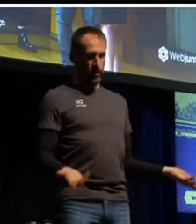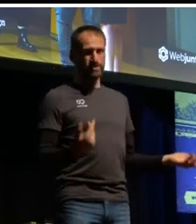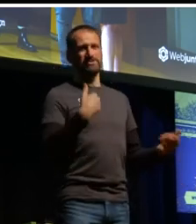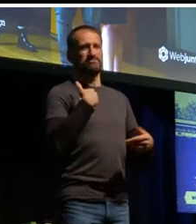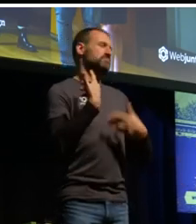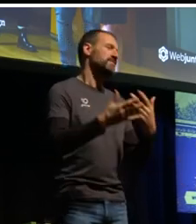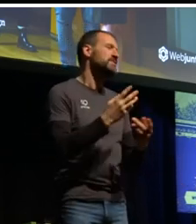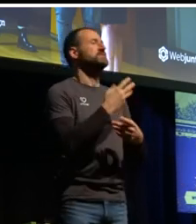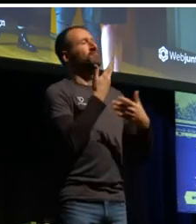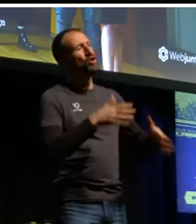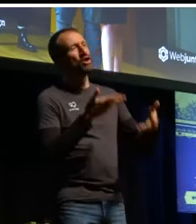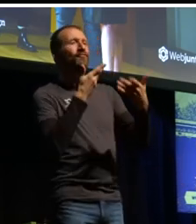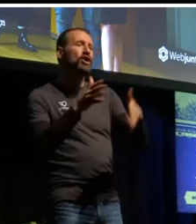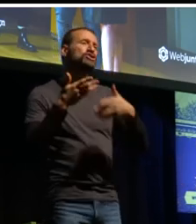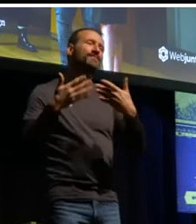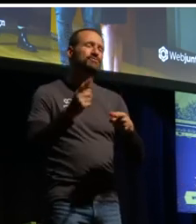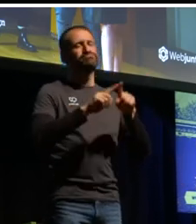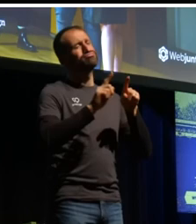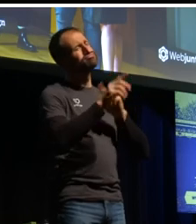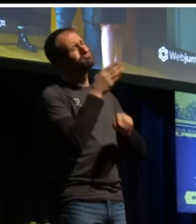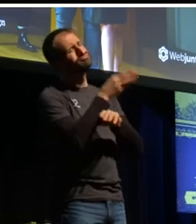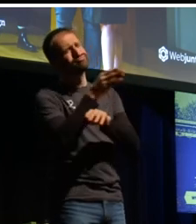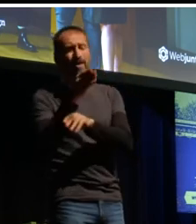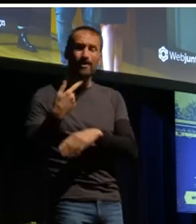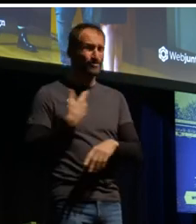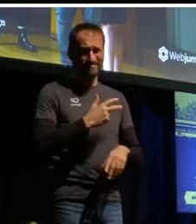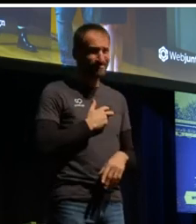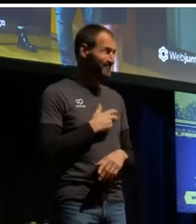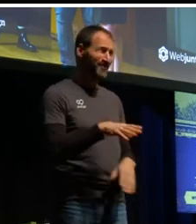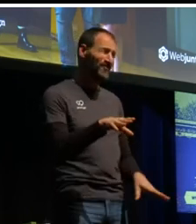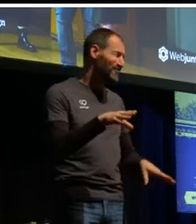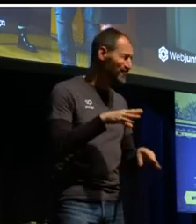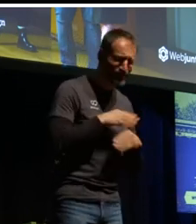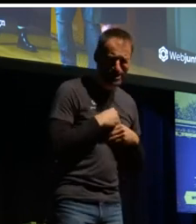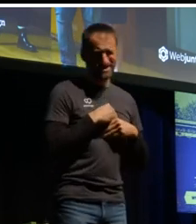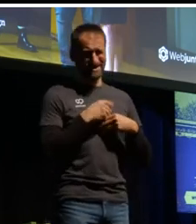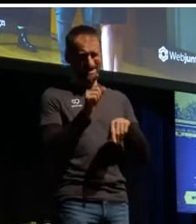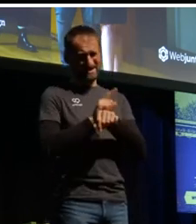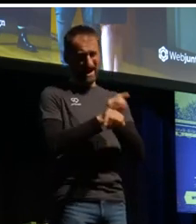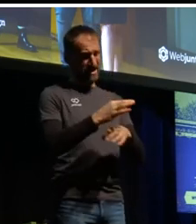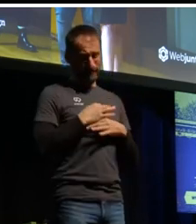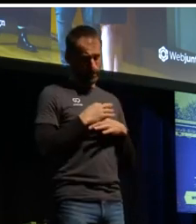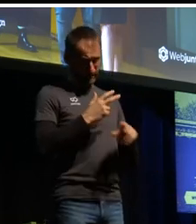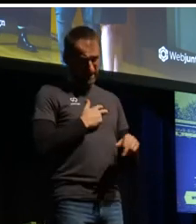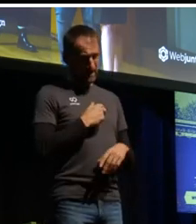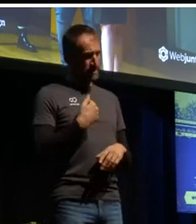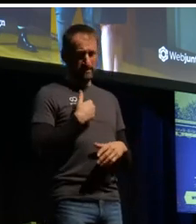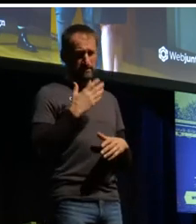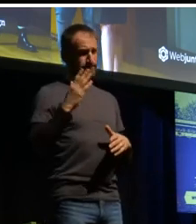interviewed at a whole bunch of different places, and it was probably one of the most frustrating and debilitating times of my life.